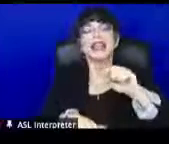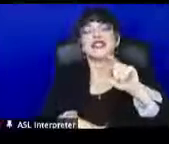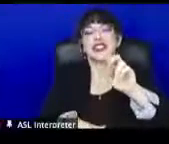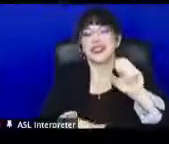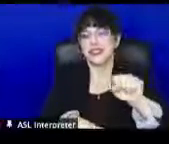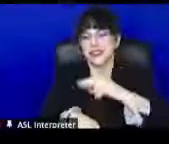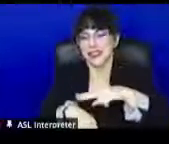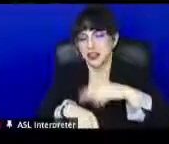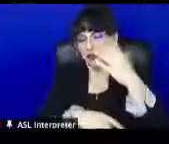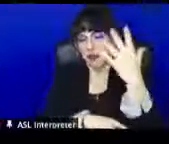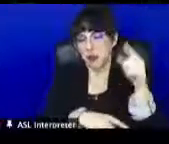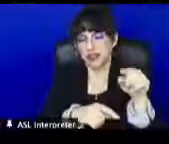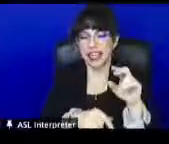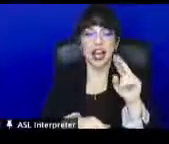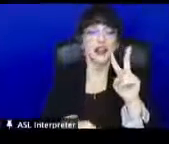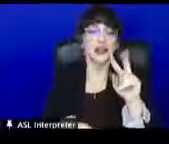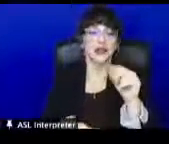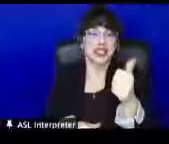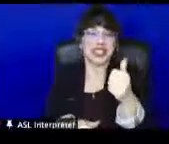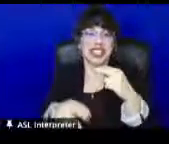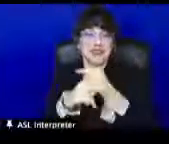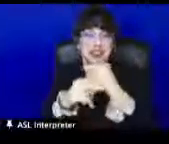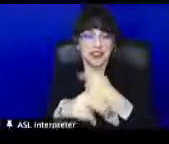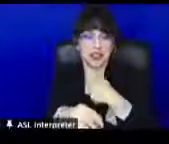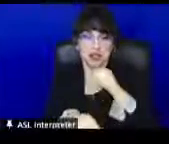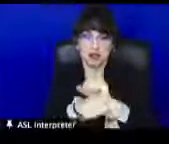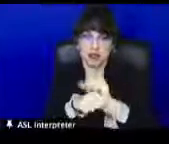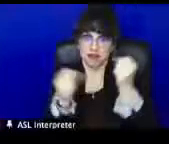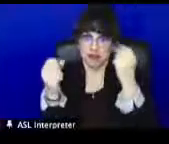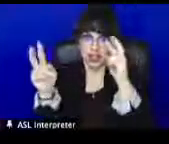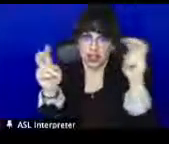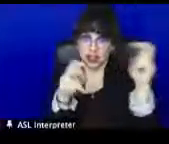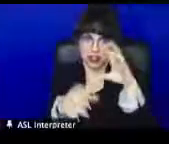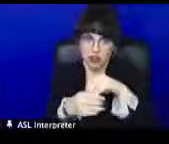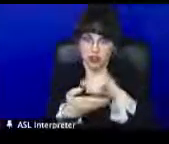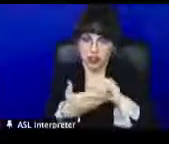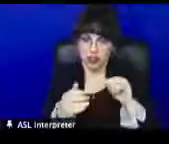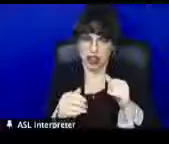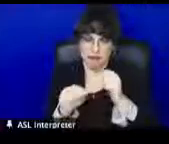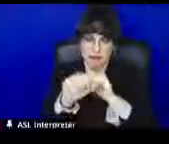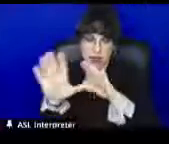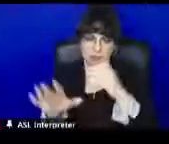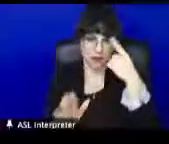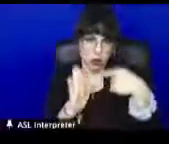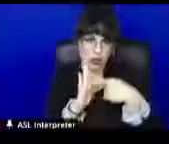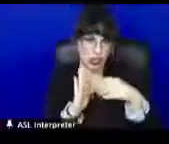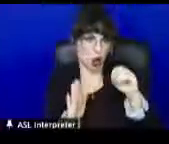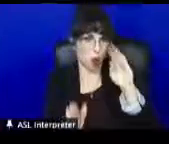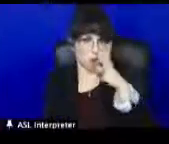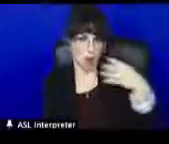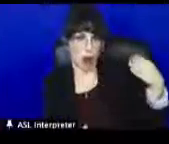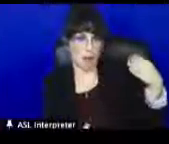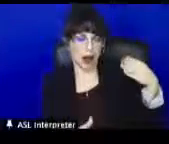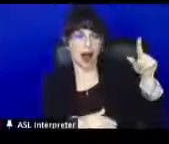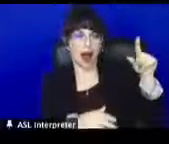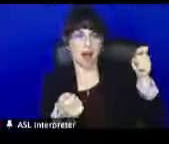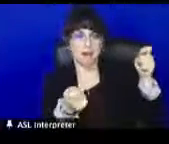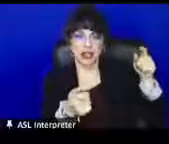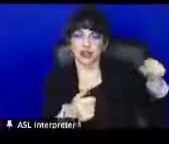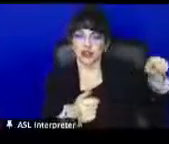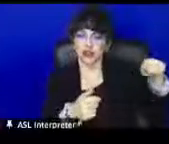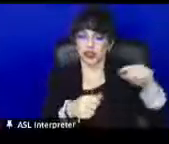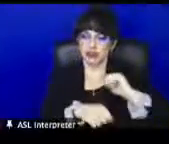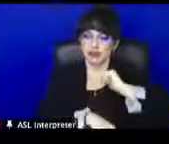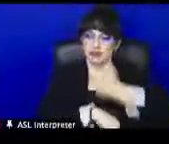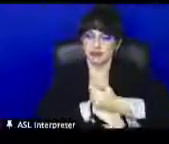I worked on many issues involving these mountains, including urging the Obama administration to create the San Gabriel Mountains National